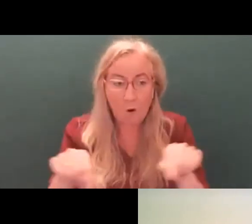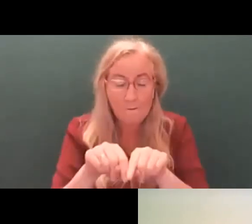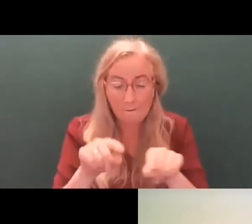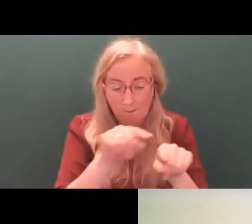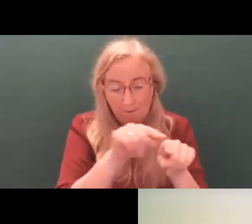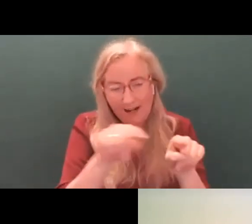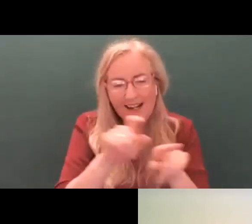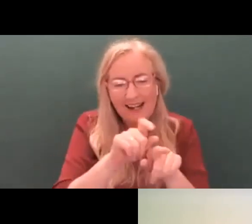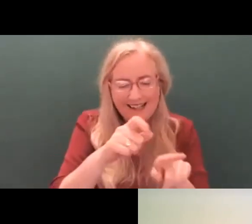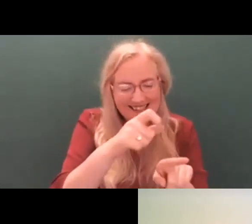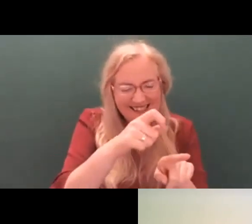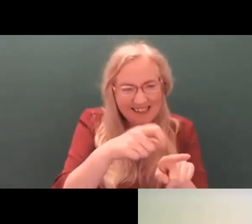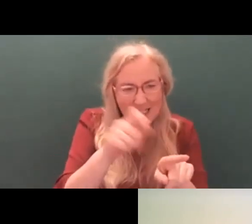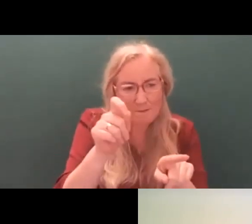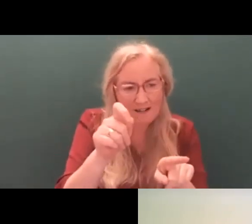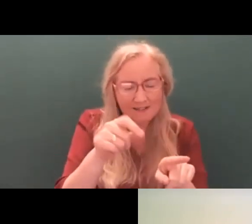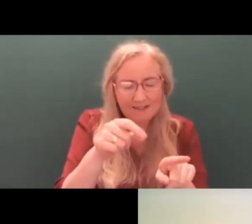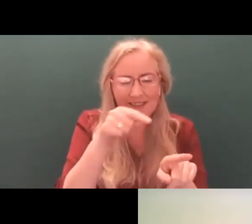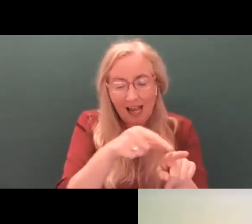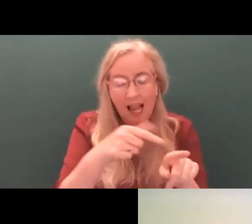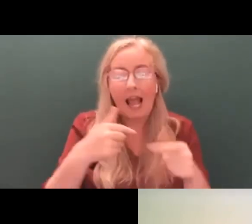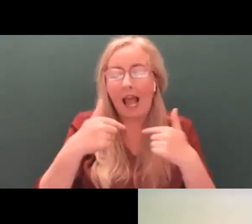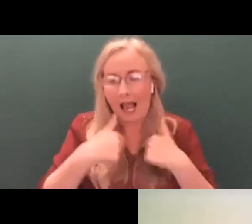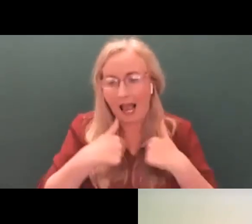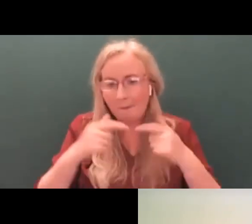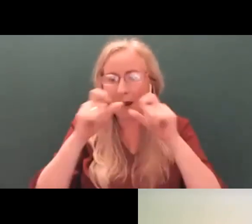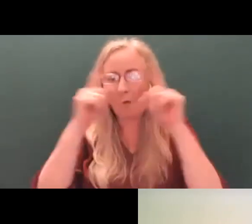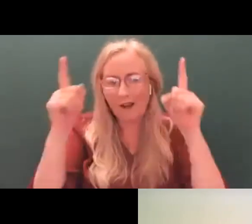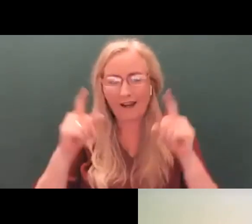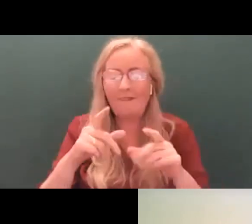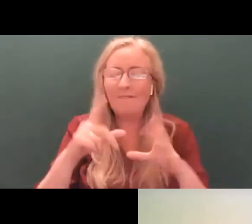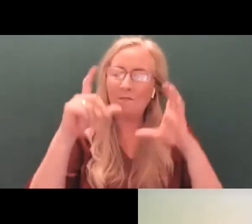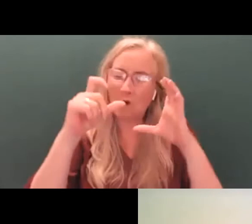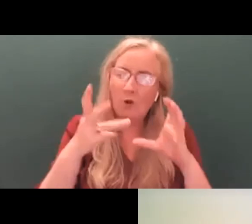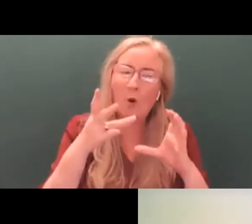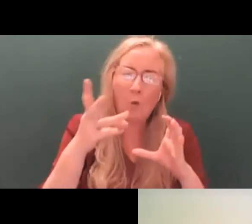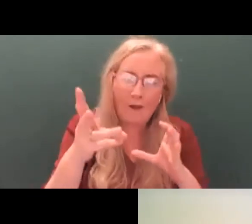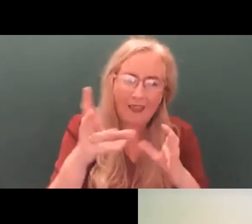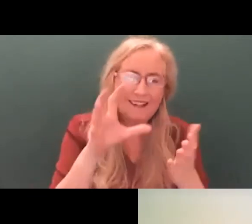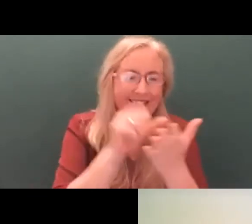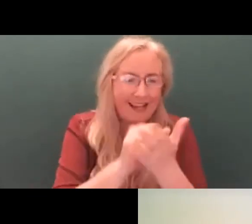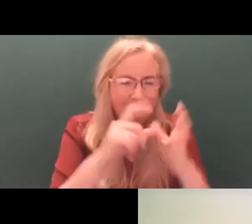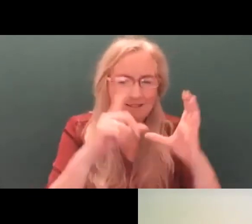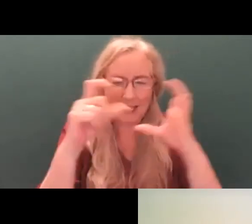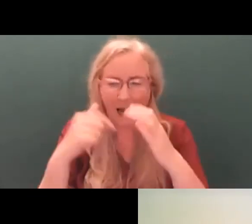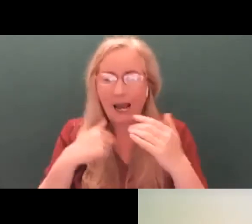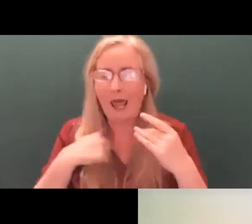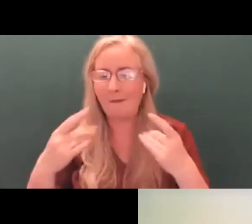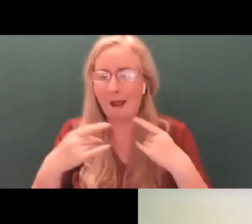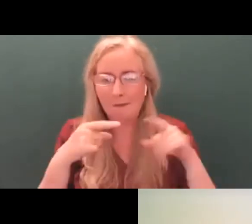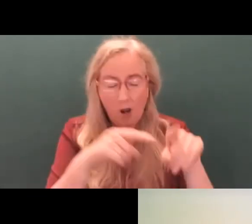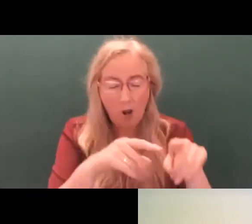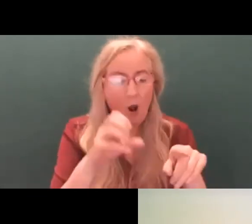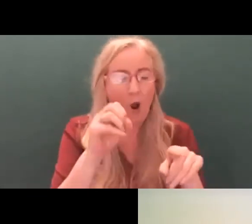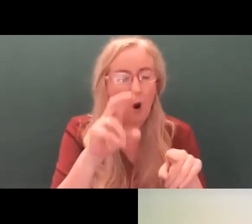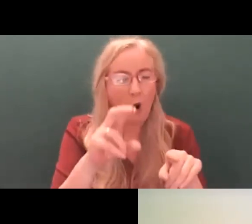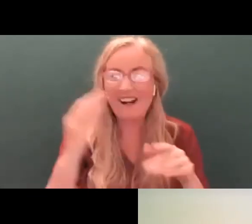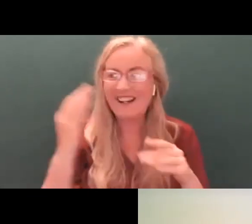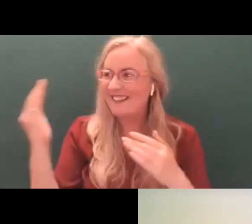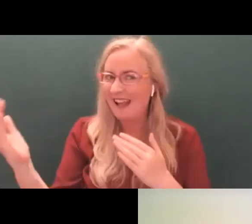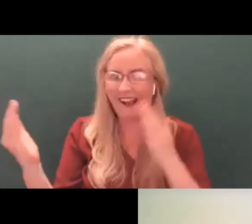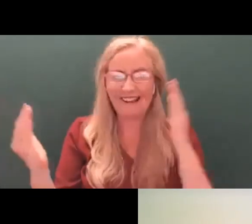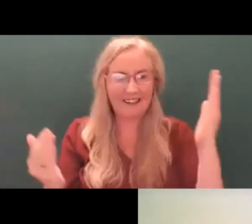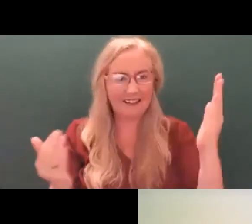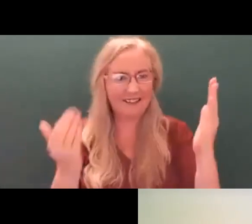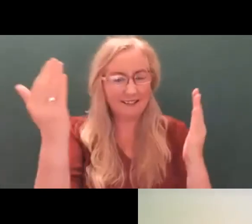tick box just to say, that I'm aware that photographs will be taken and I'm happy with that. Or you can put up signs around the event,